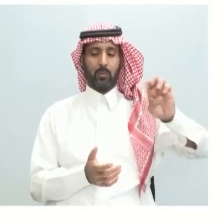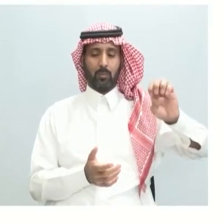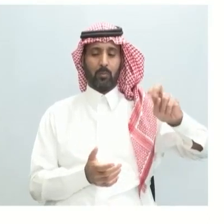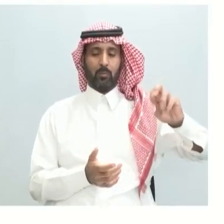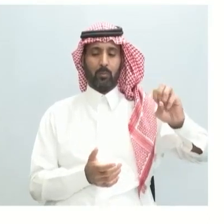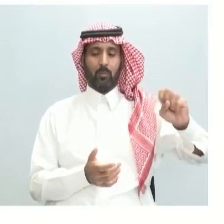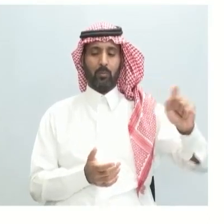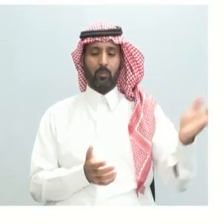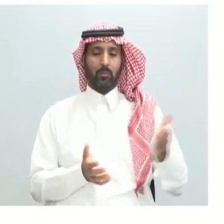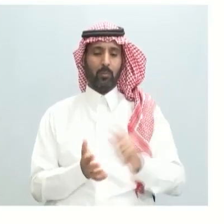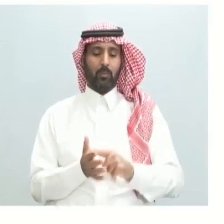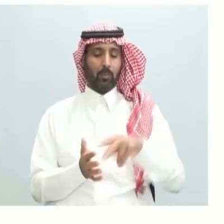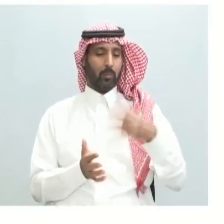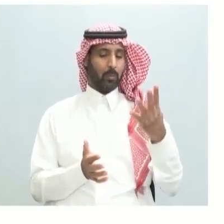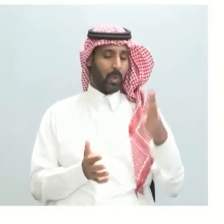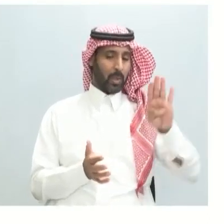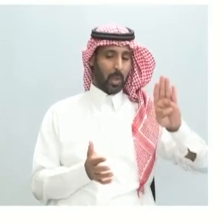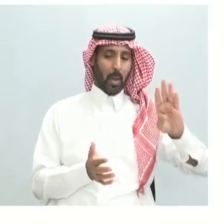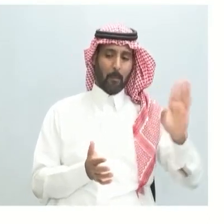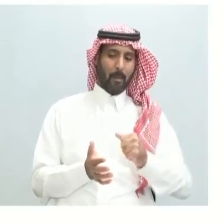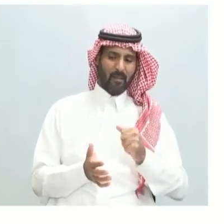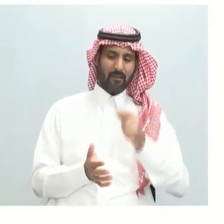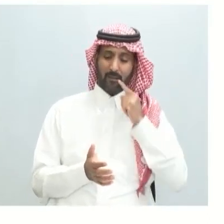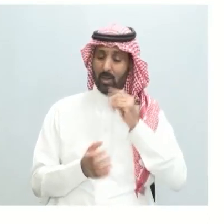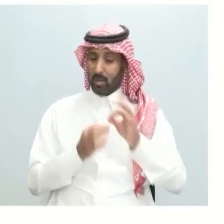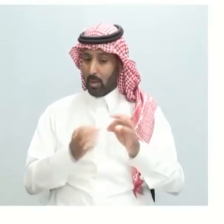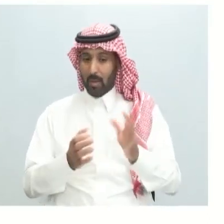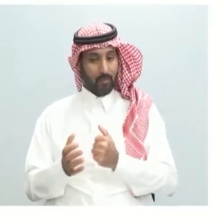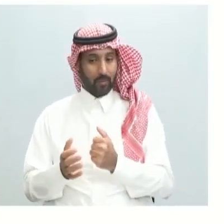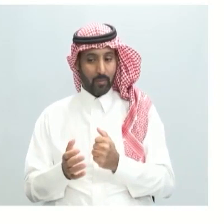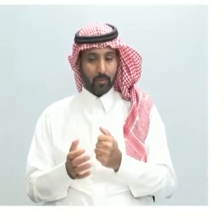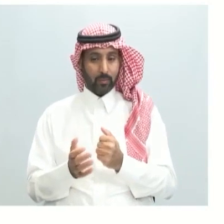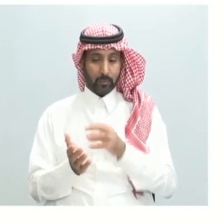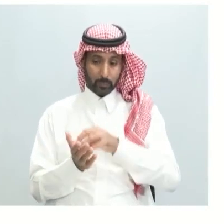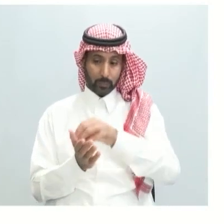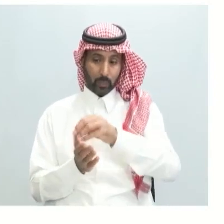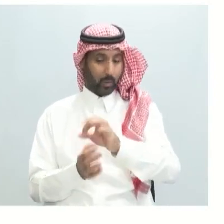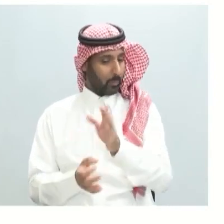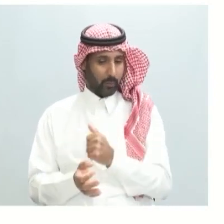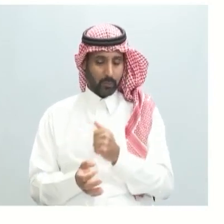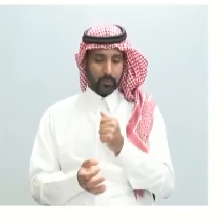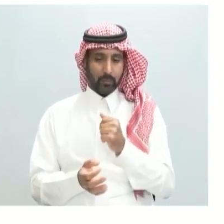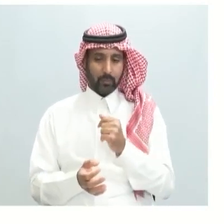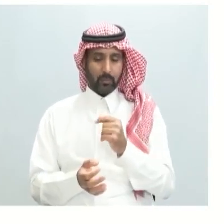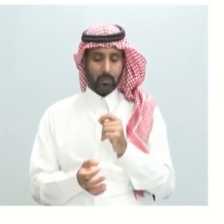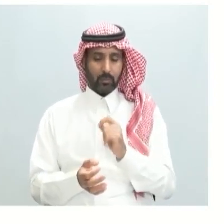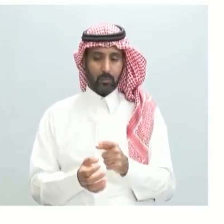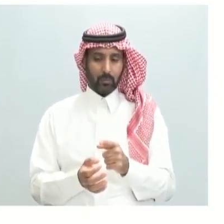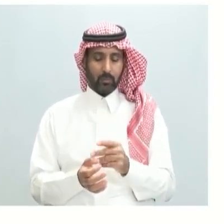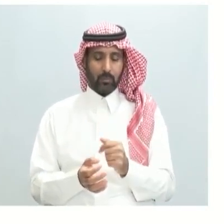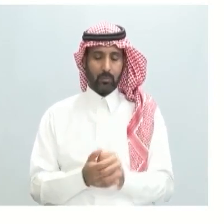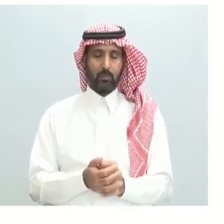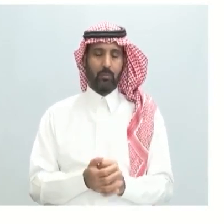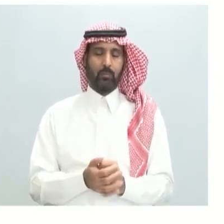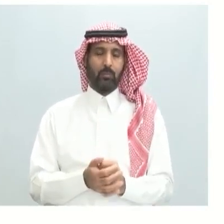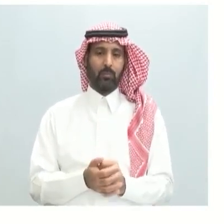secluded. B, without any plants, without any plants, so no plants are there, without any